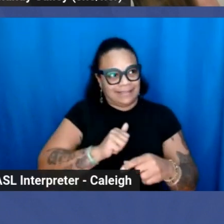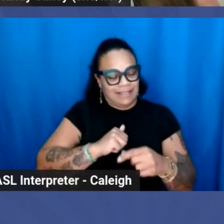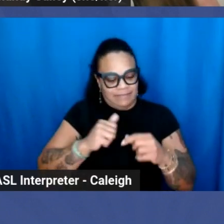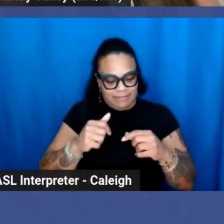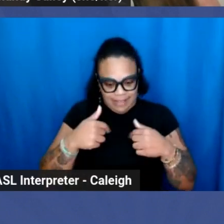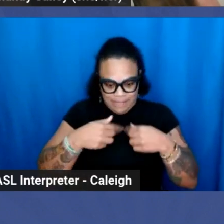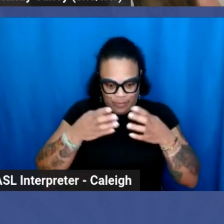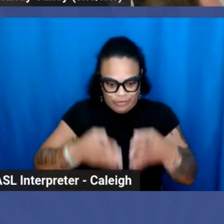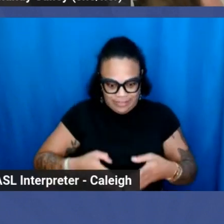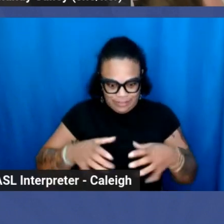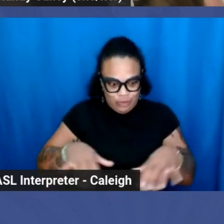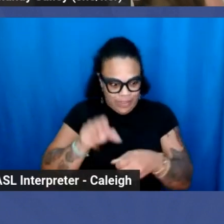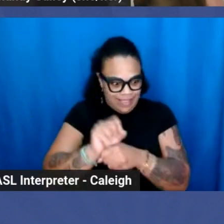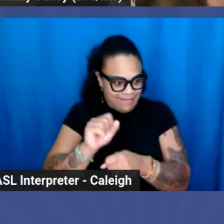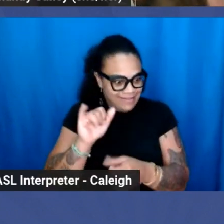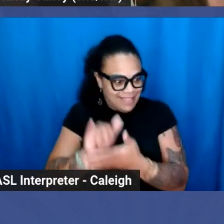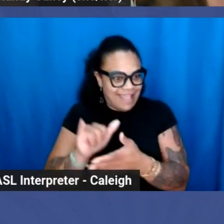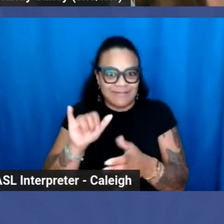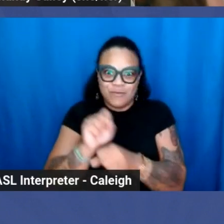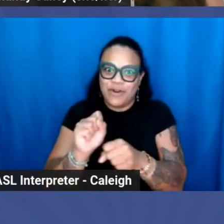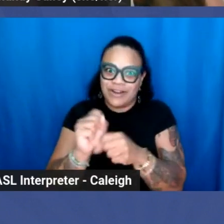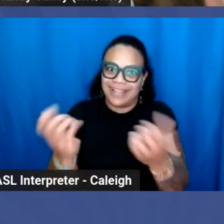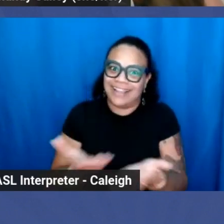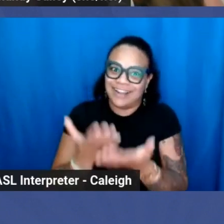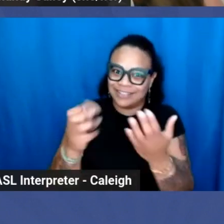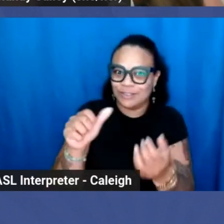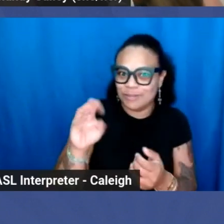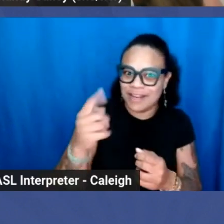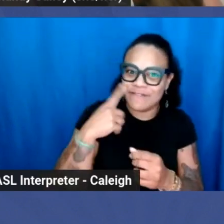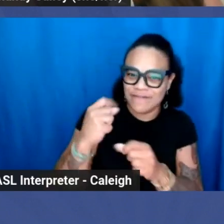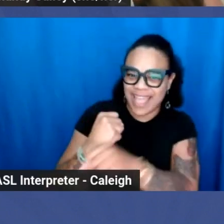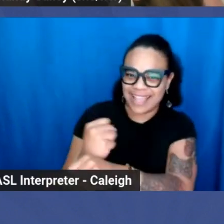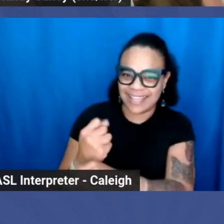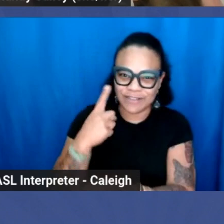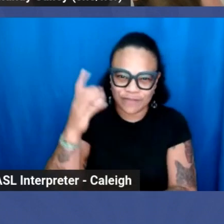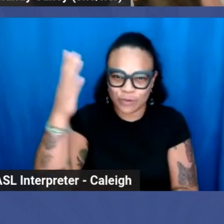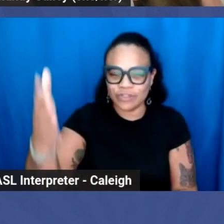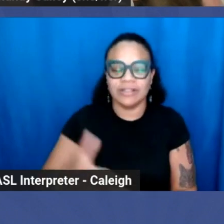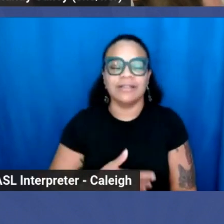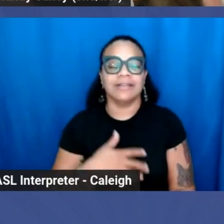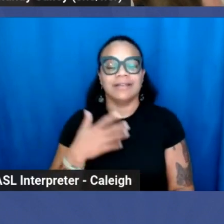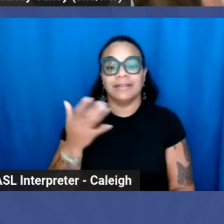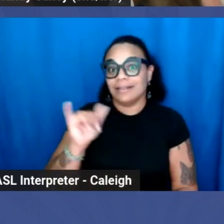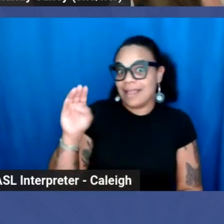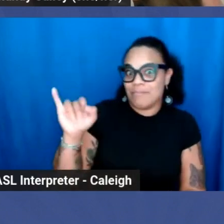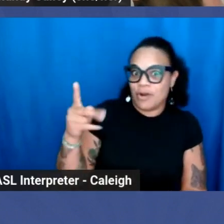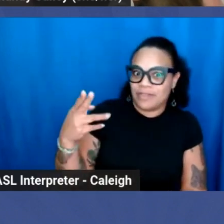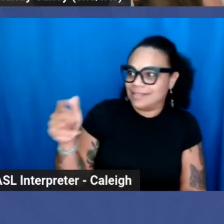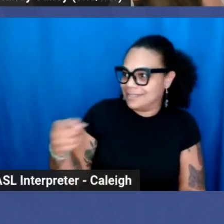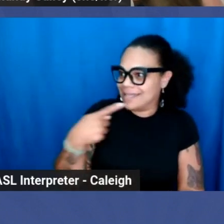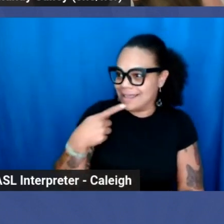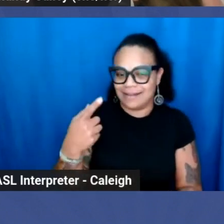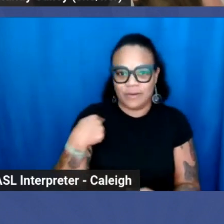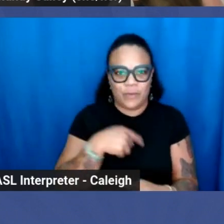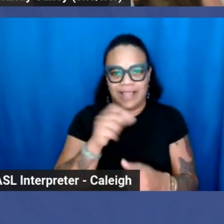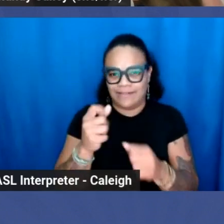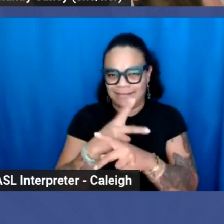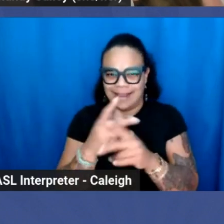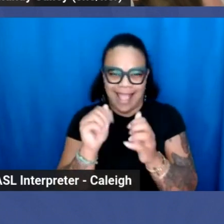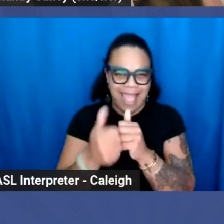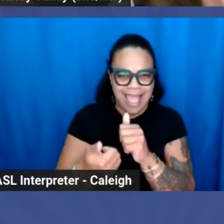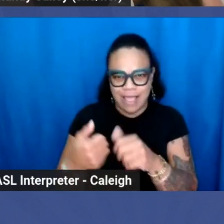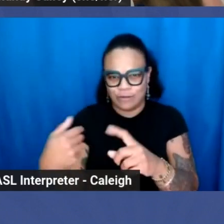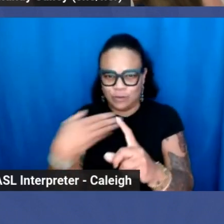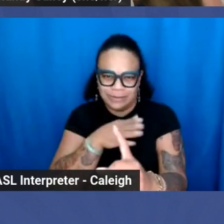Like, you know, if I'm talking about abortion access, you know, as Martha's saying, there's all these ways that we have to get around it. And